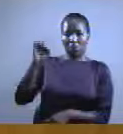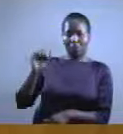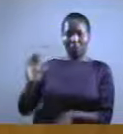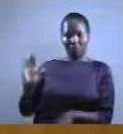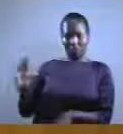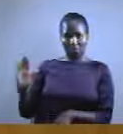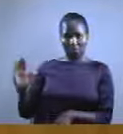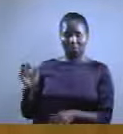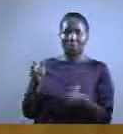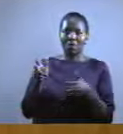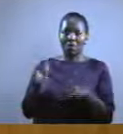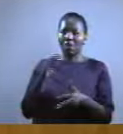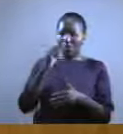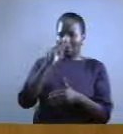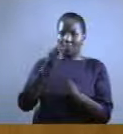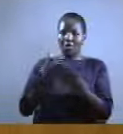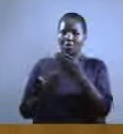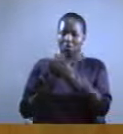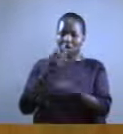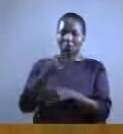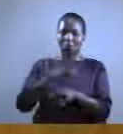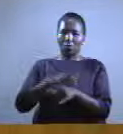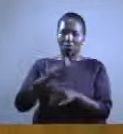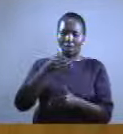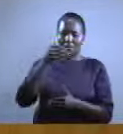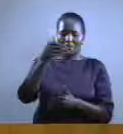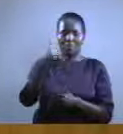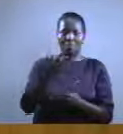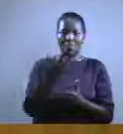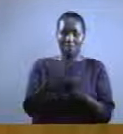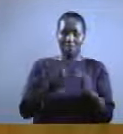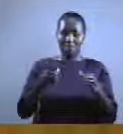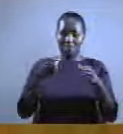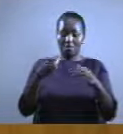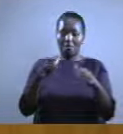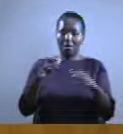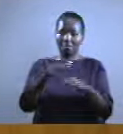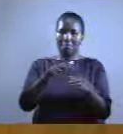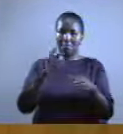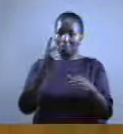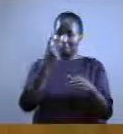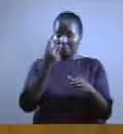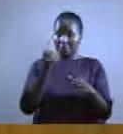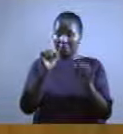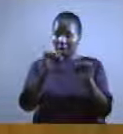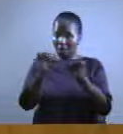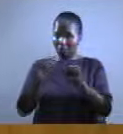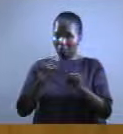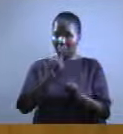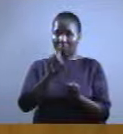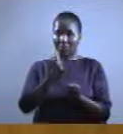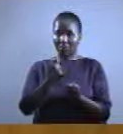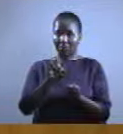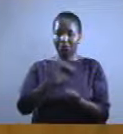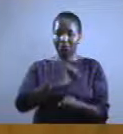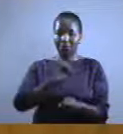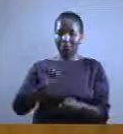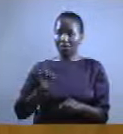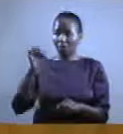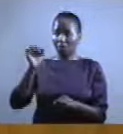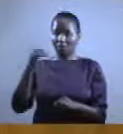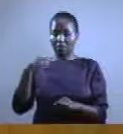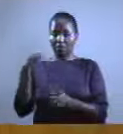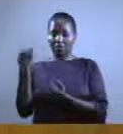is introducing a new era in the tripartite alliance relationship. COSATU's opposition as a unified